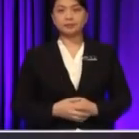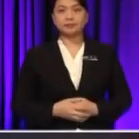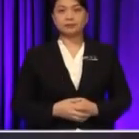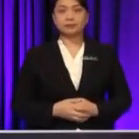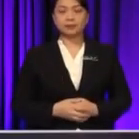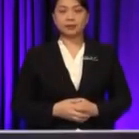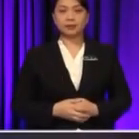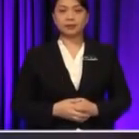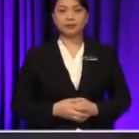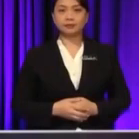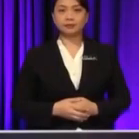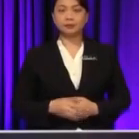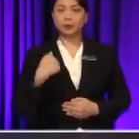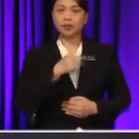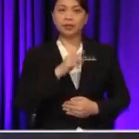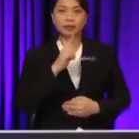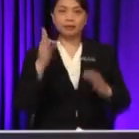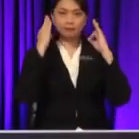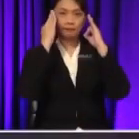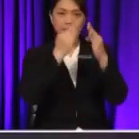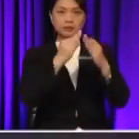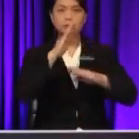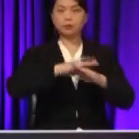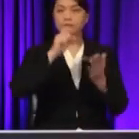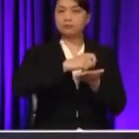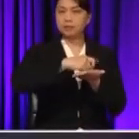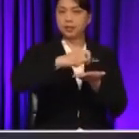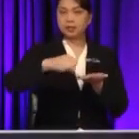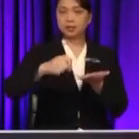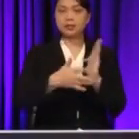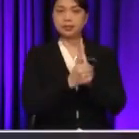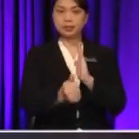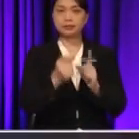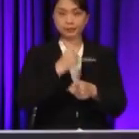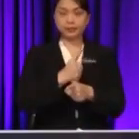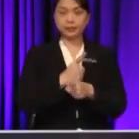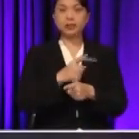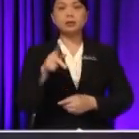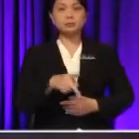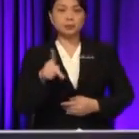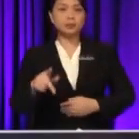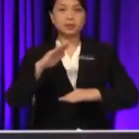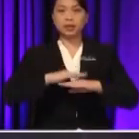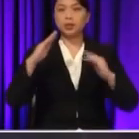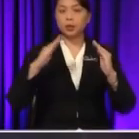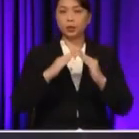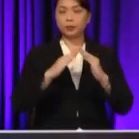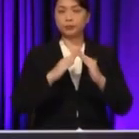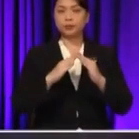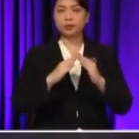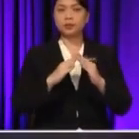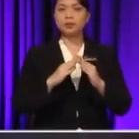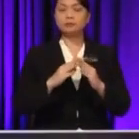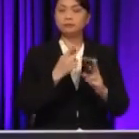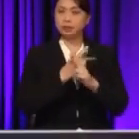by teacher Amira, we are going to focus on writing skills, right? Yes. So, pupils at home as well watching, get out your pens, get